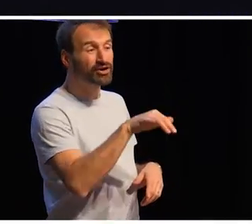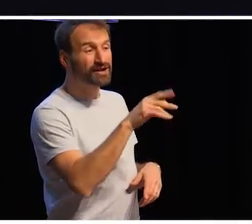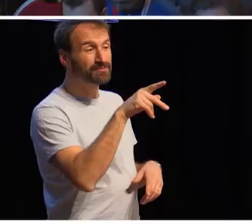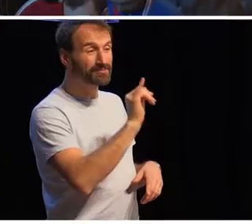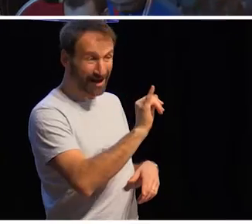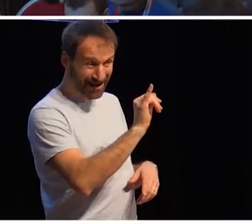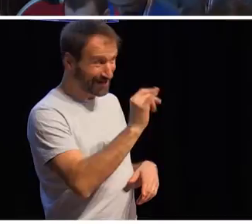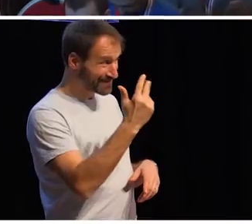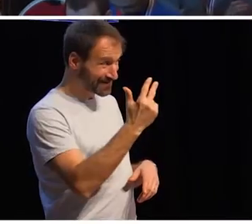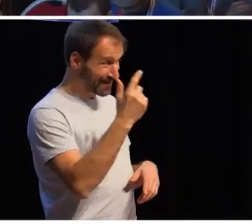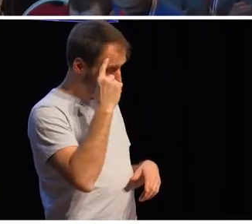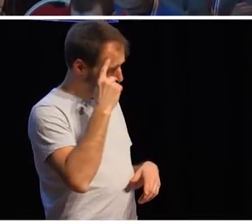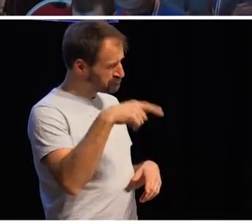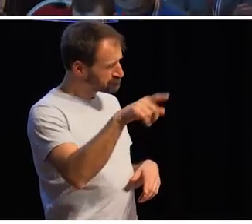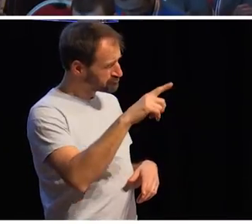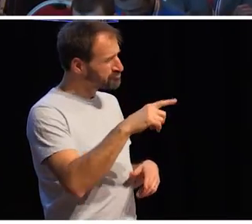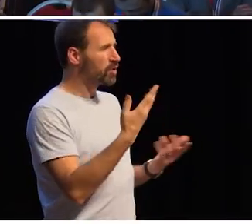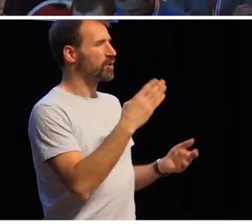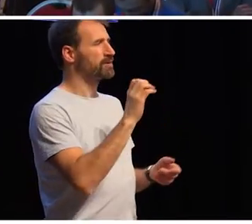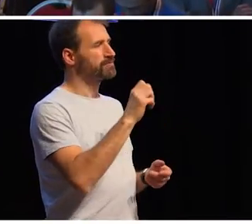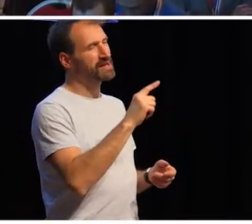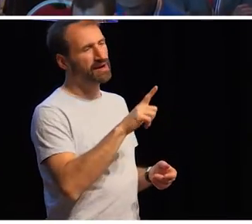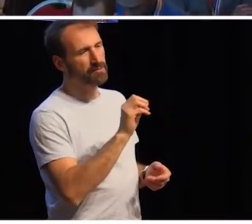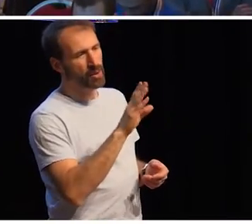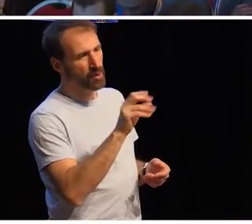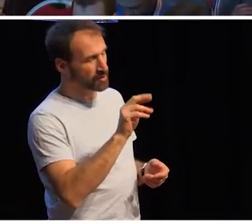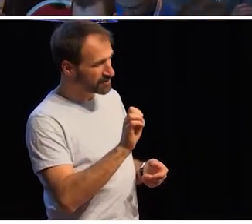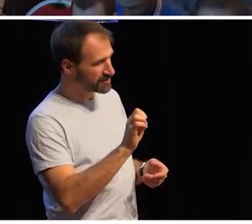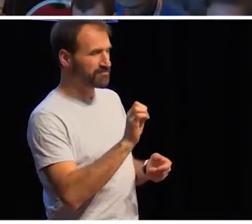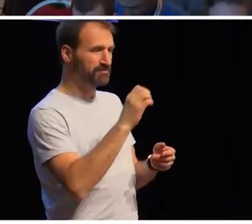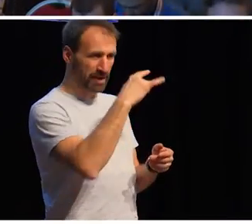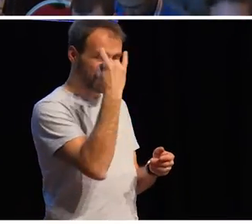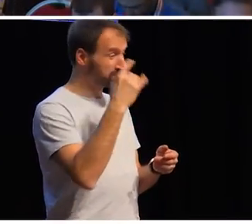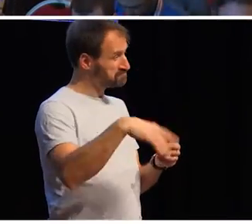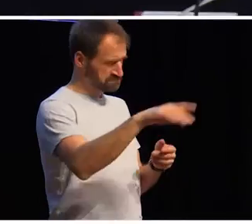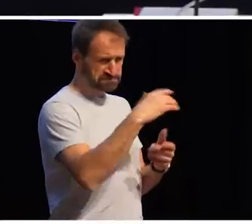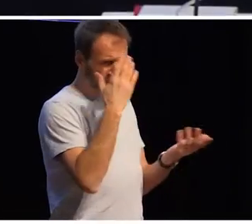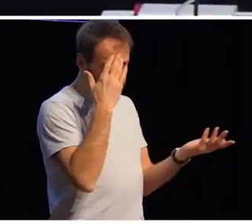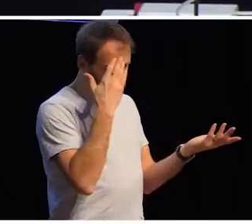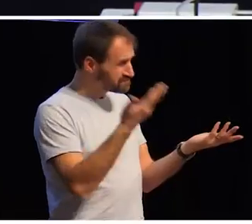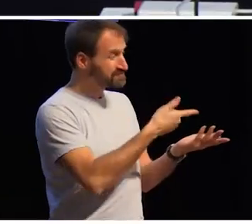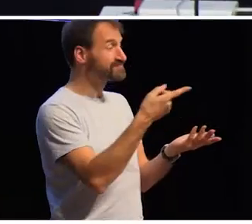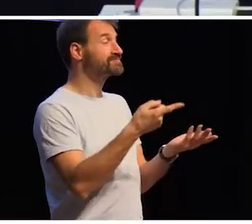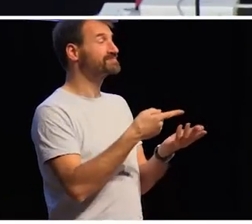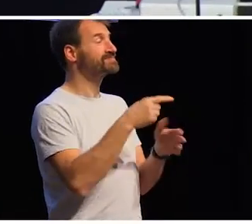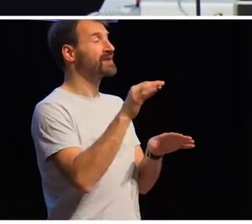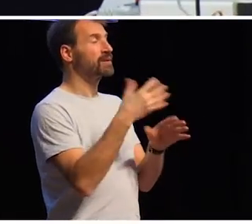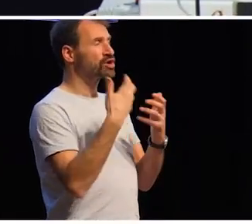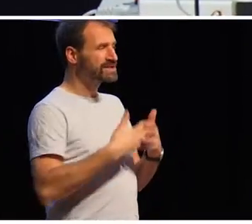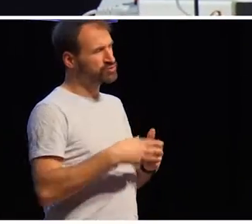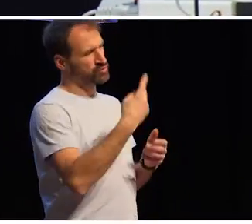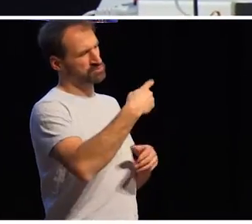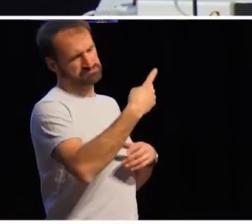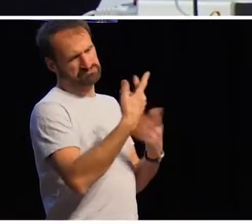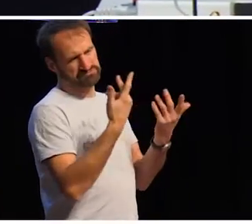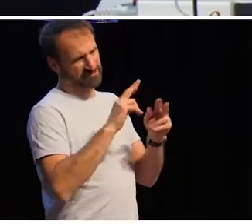So in this case, they also have their own processor, Broadcom and Citara. And their architecture is ARM-based. And their operating system